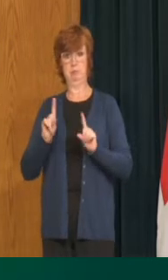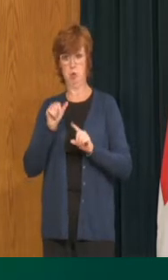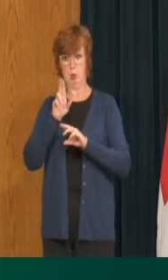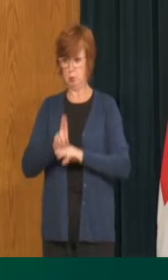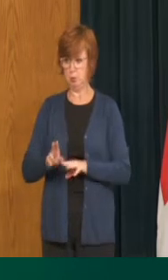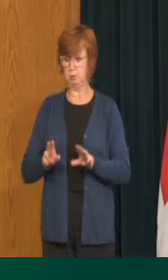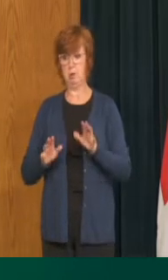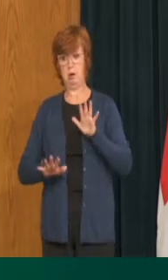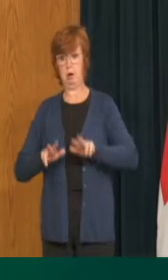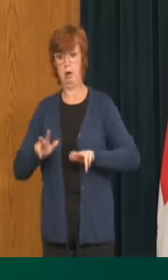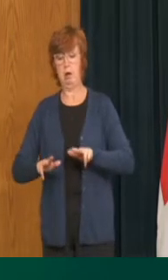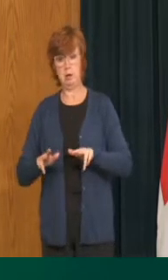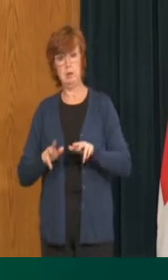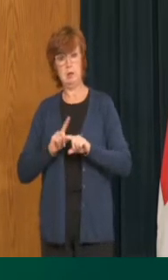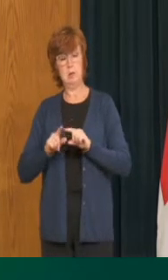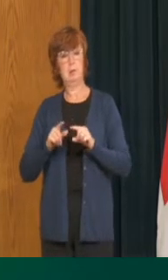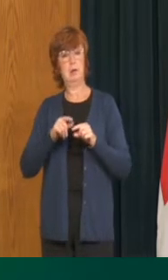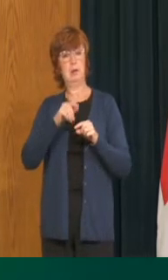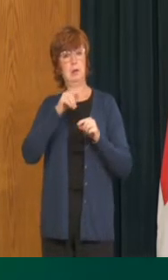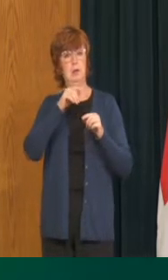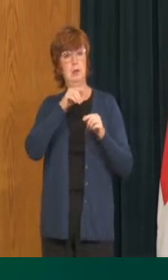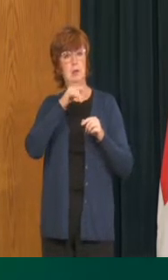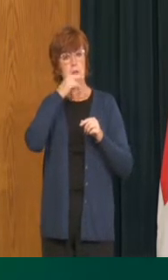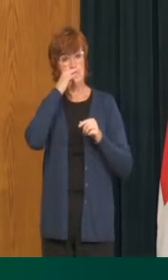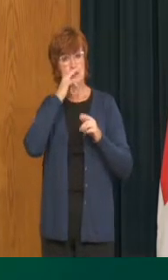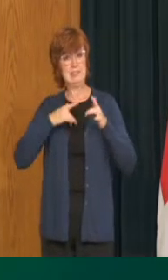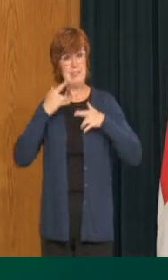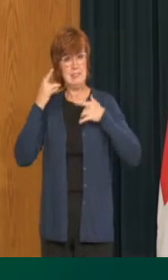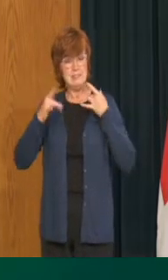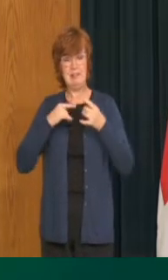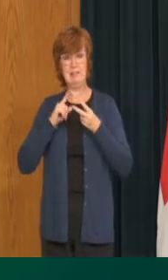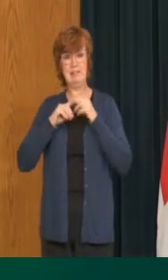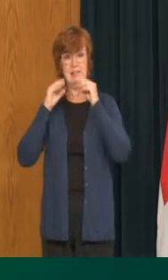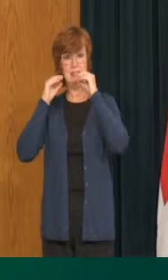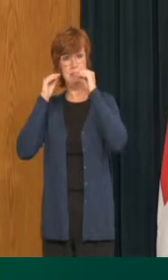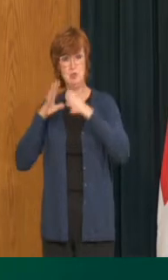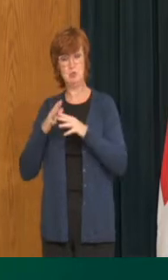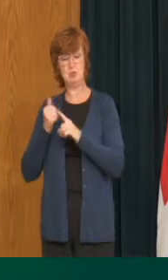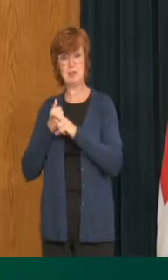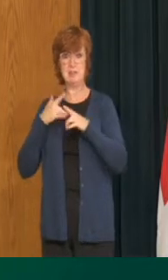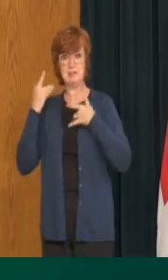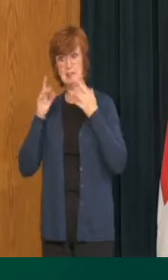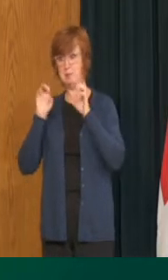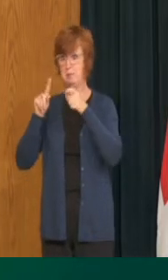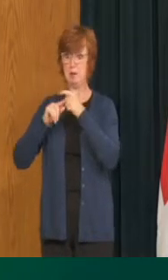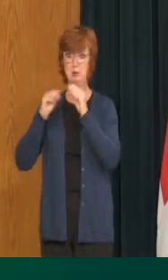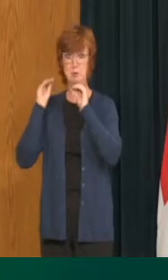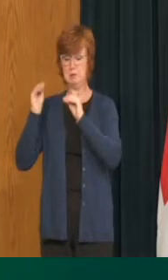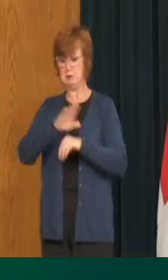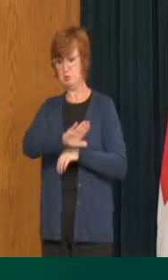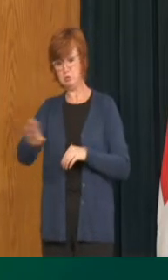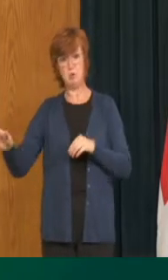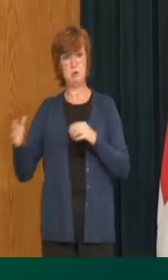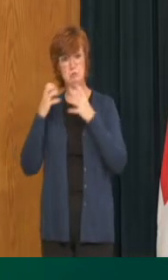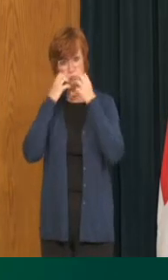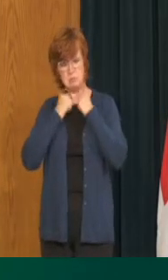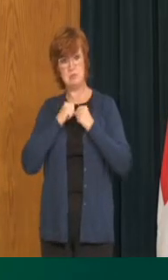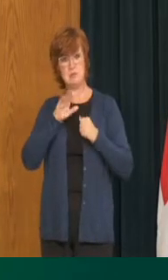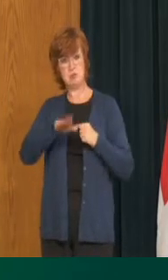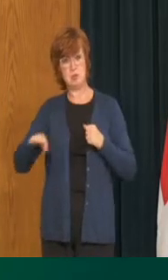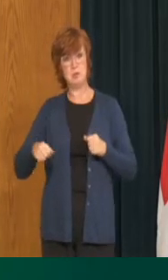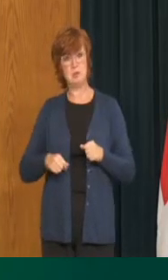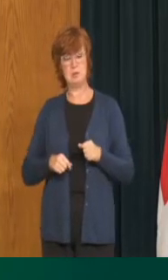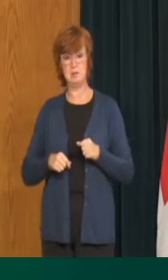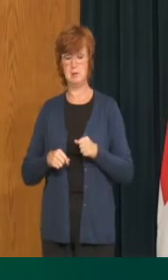forward to getting back to school, and I know the teachers are looking forward to getting back to teaching. With each of us doing our part, I am very